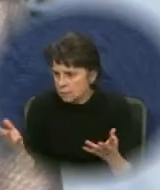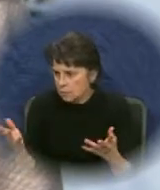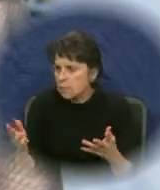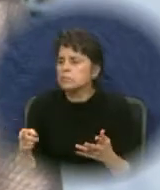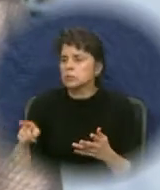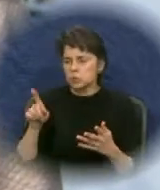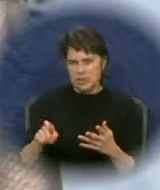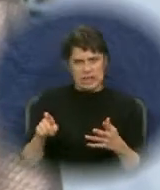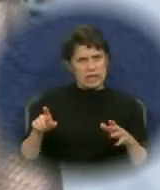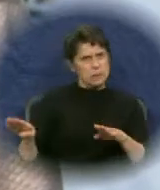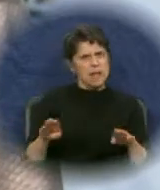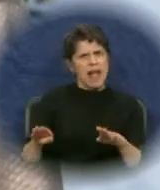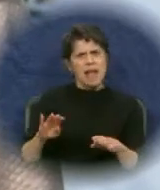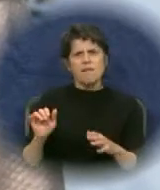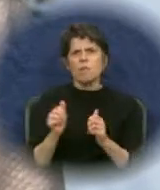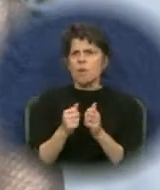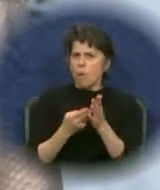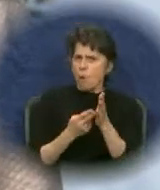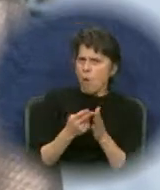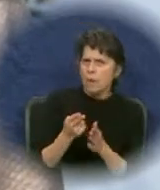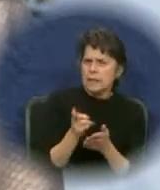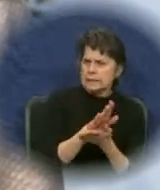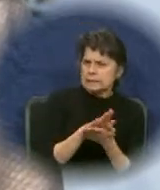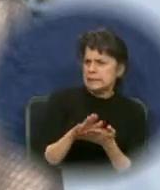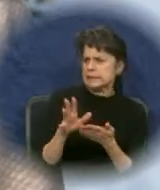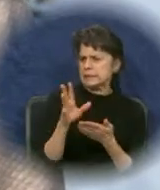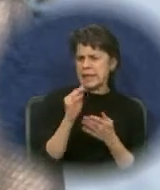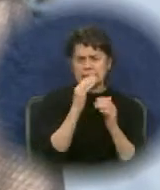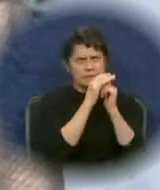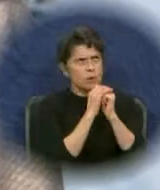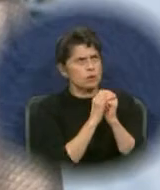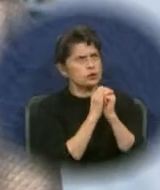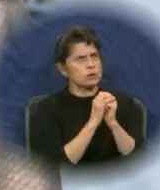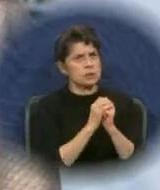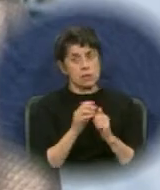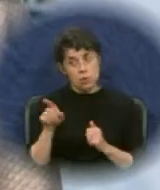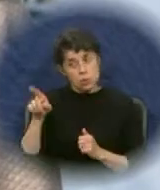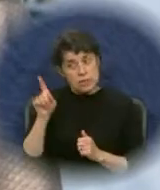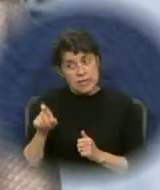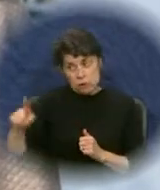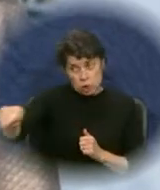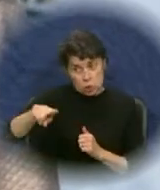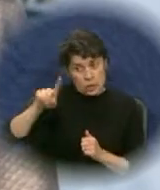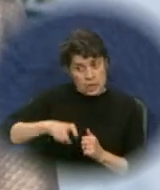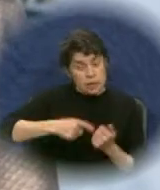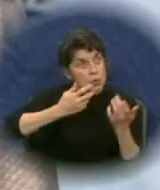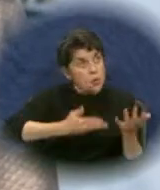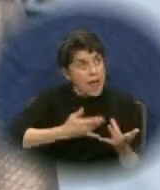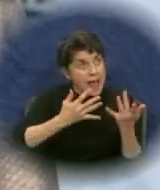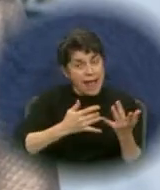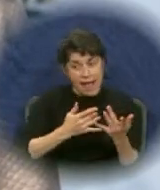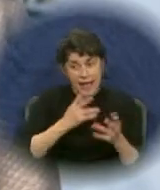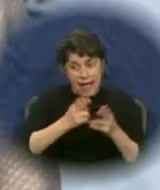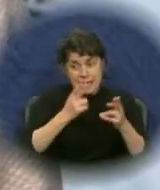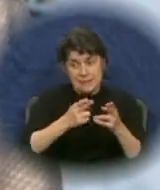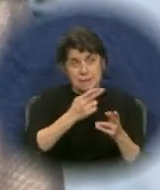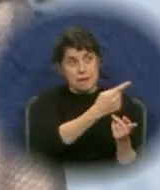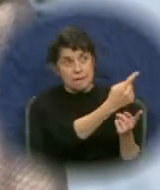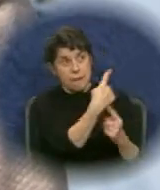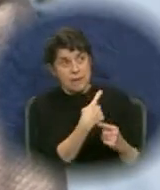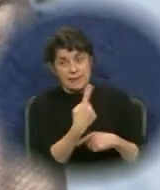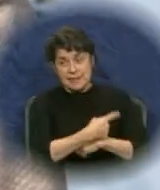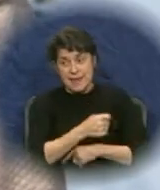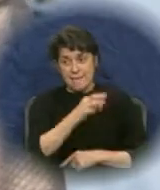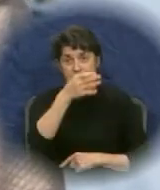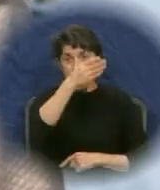in holiness and devotion, waiting for and hastening the coming of the day of God, because